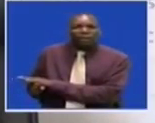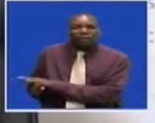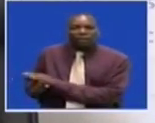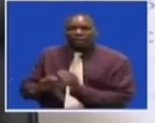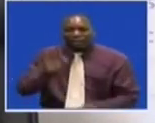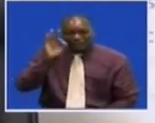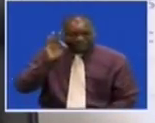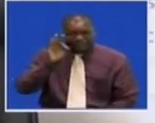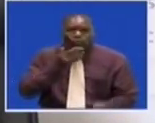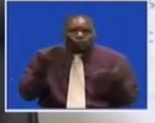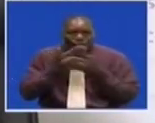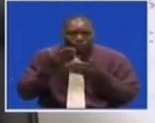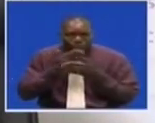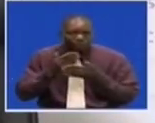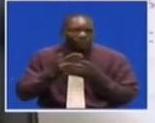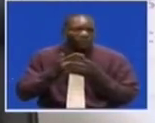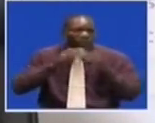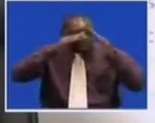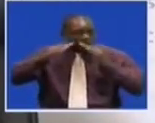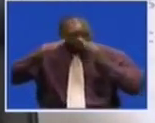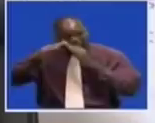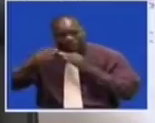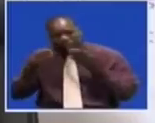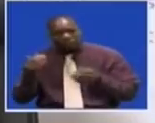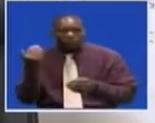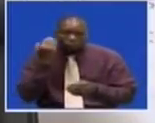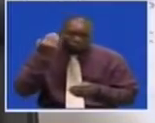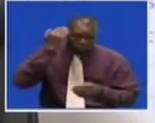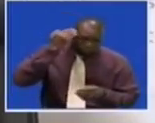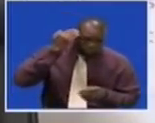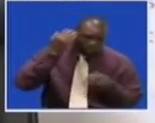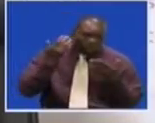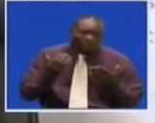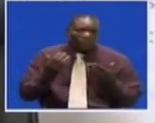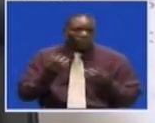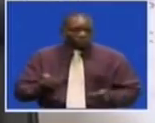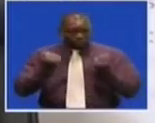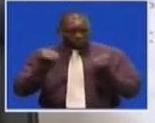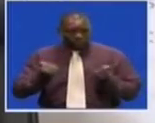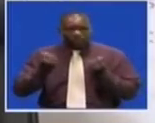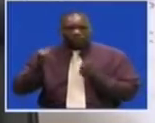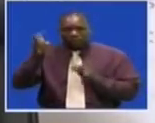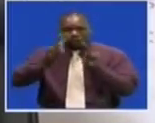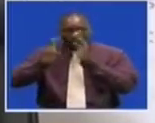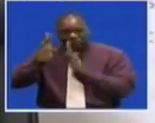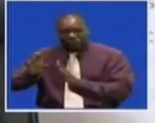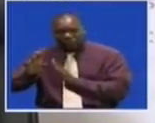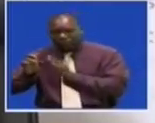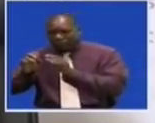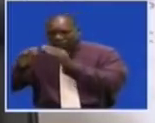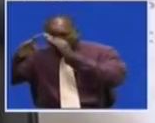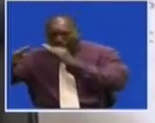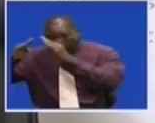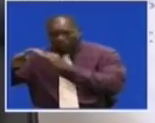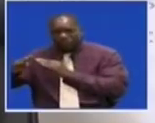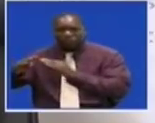furnished flats, an upstairs house, a gym, visitors' quarters, and a semi-detached servants' quarters